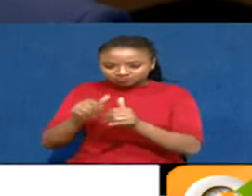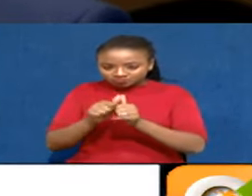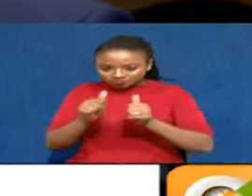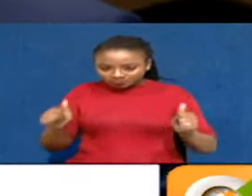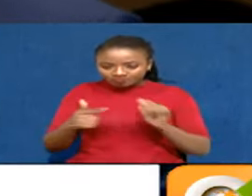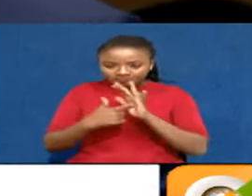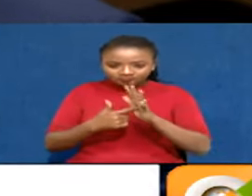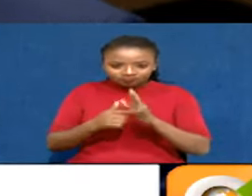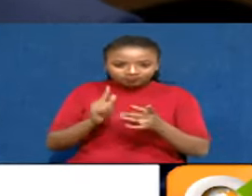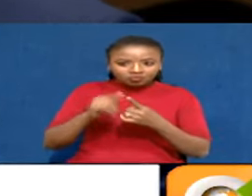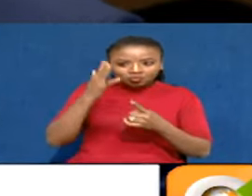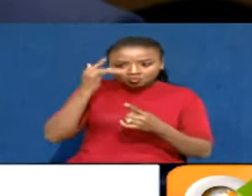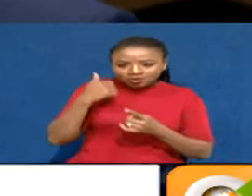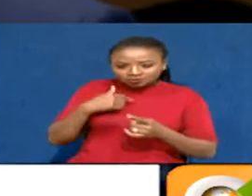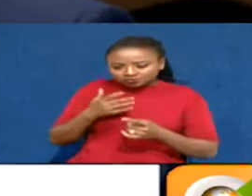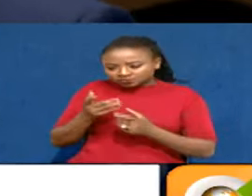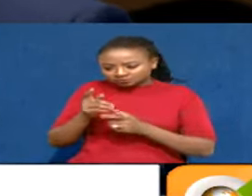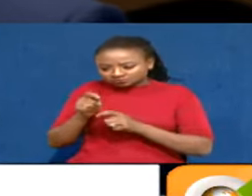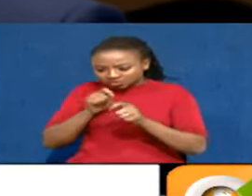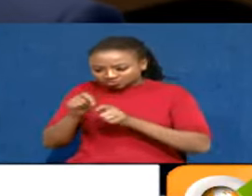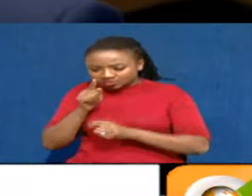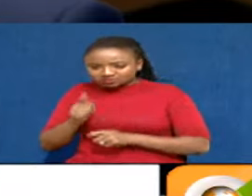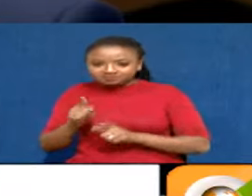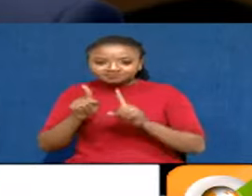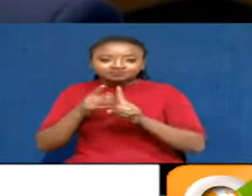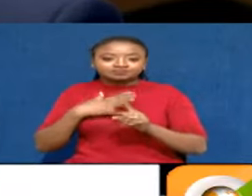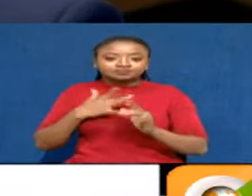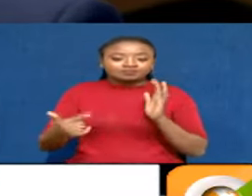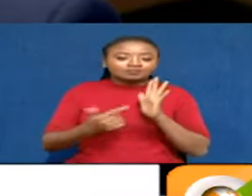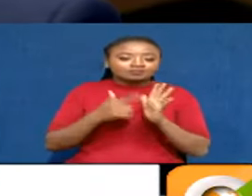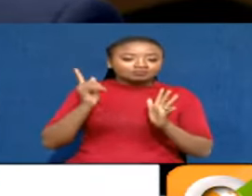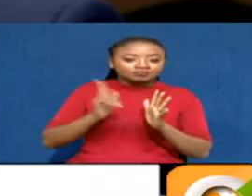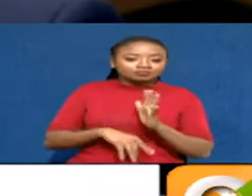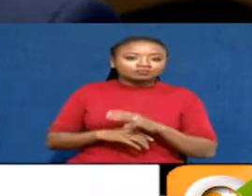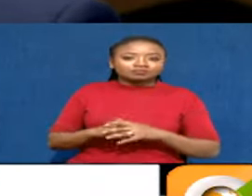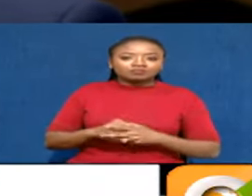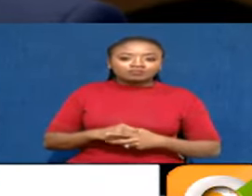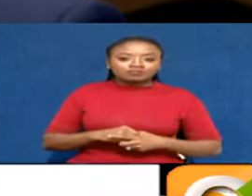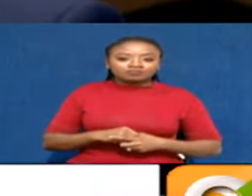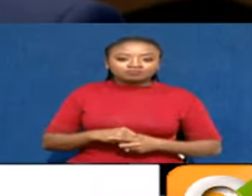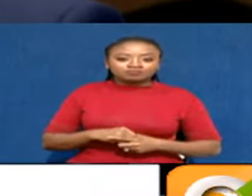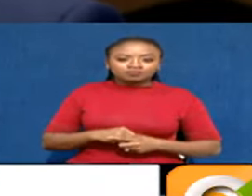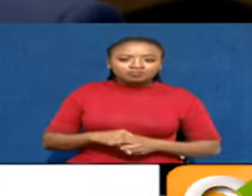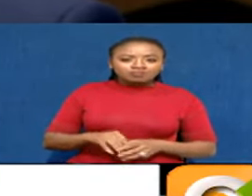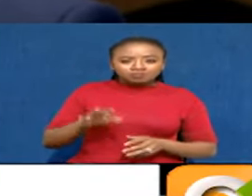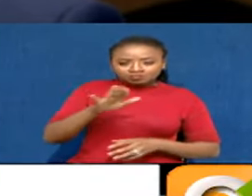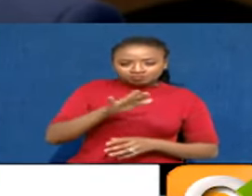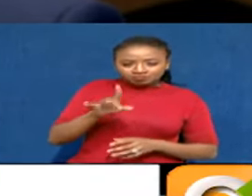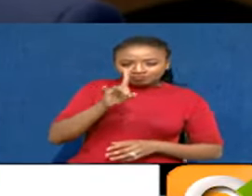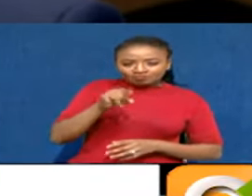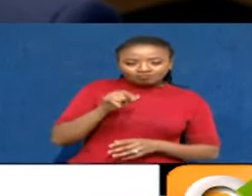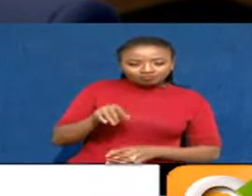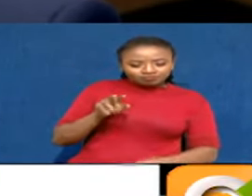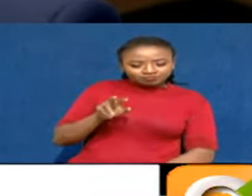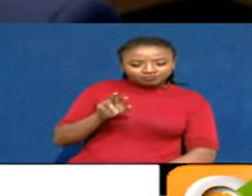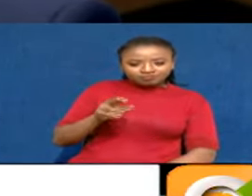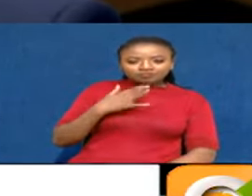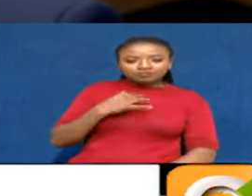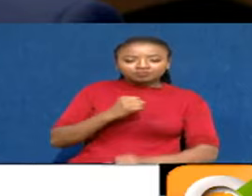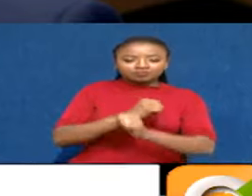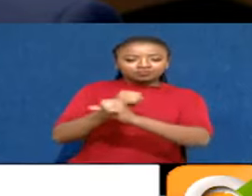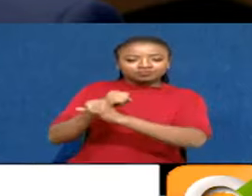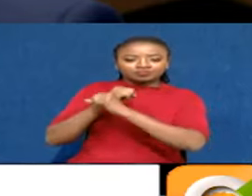instance, why is it that we are regulating? I make the point again that the first area here is one of